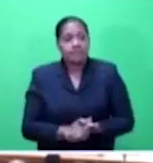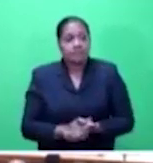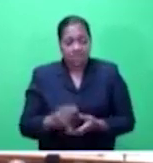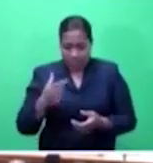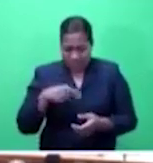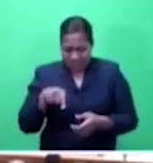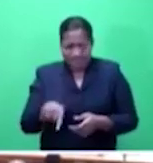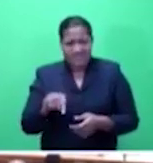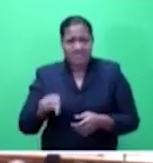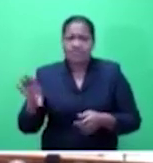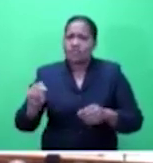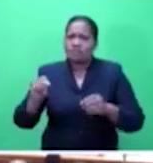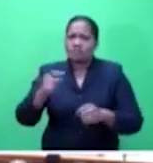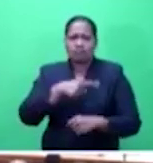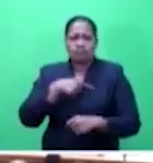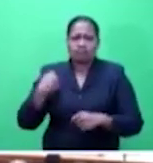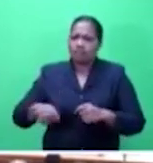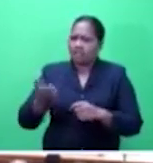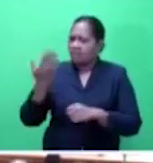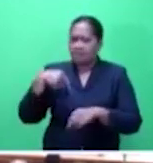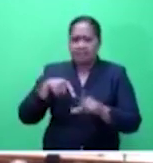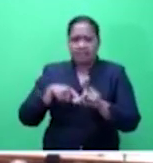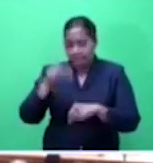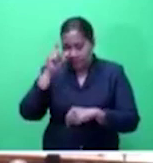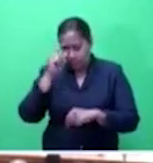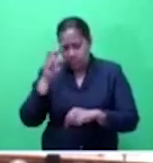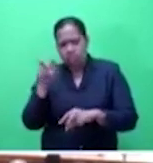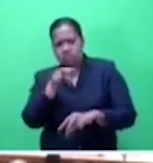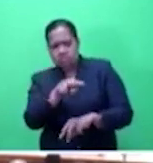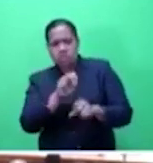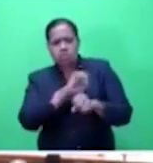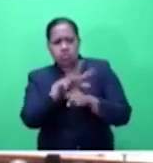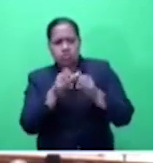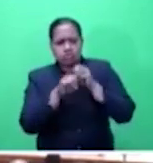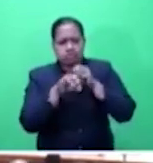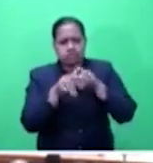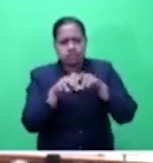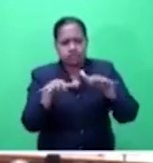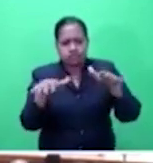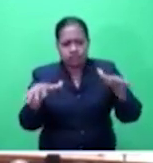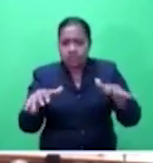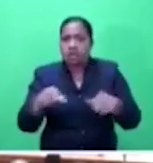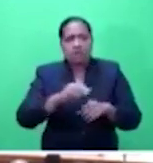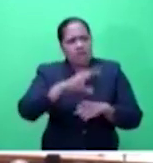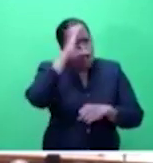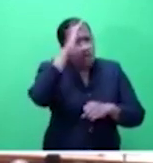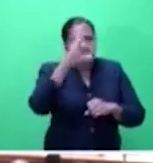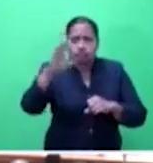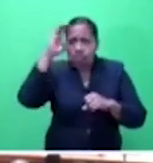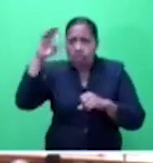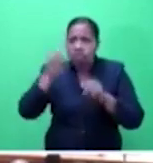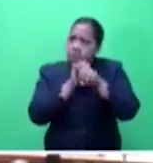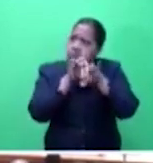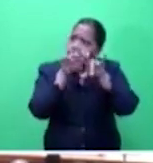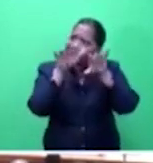year, Fijians have watched the novel coronavirus, or COVID-19, spread from country to country and then continent